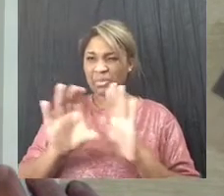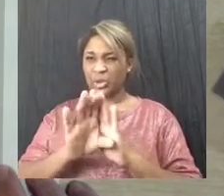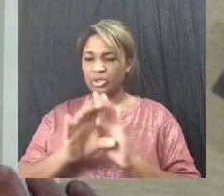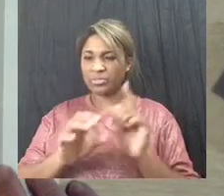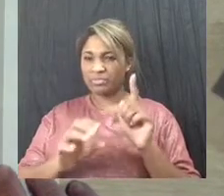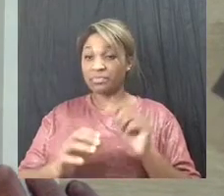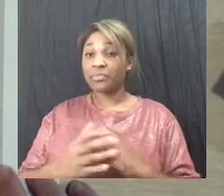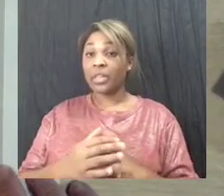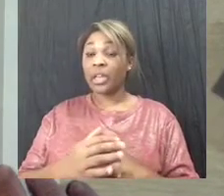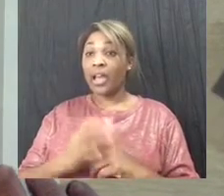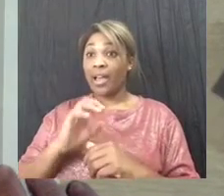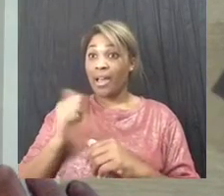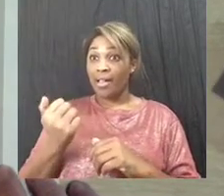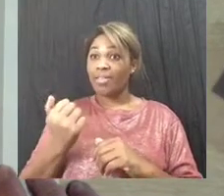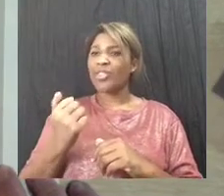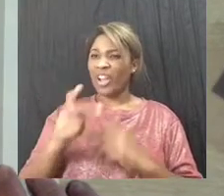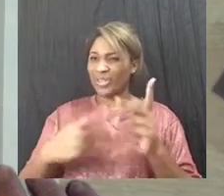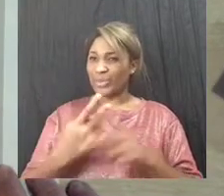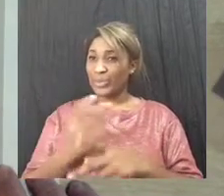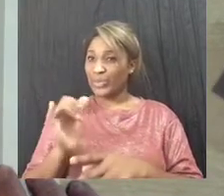came down through here